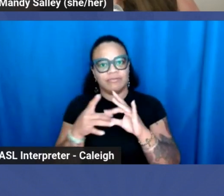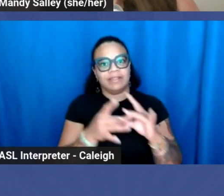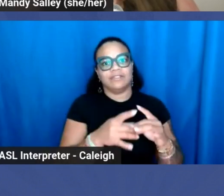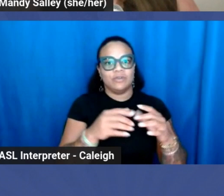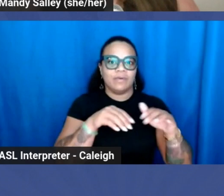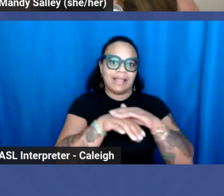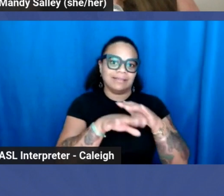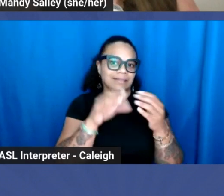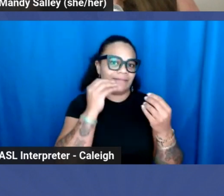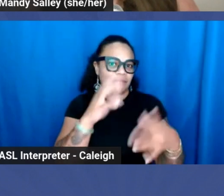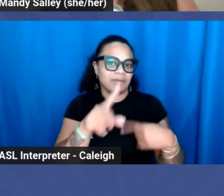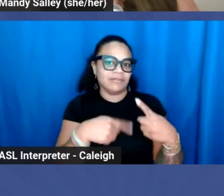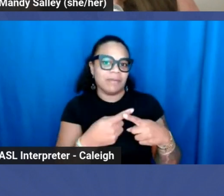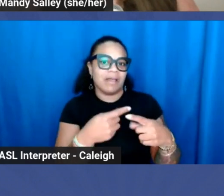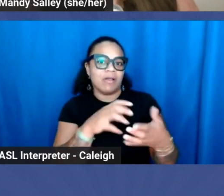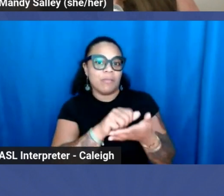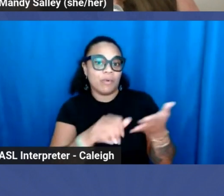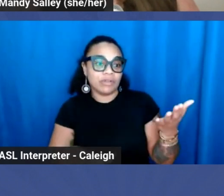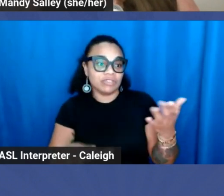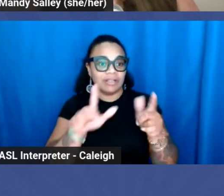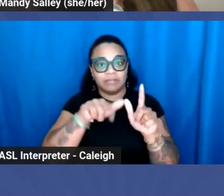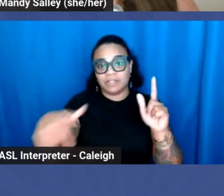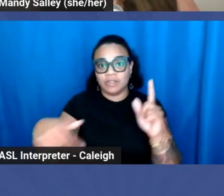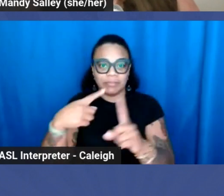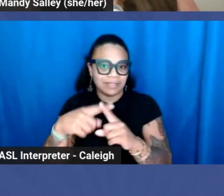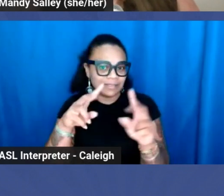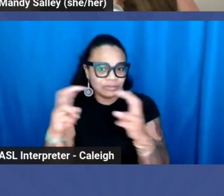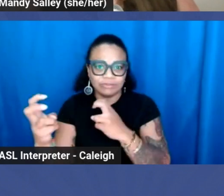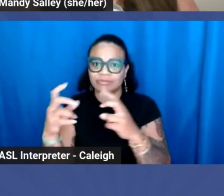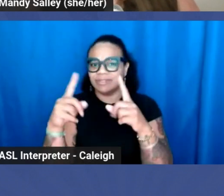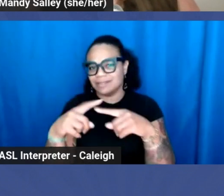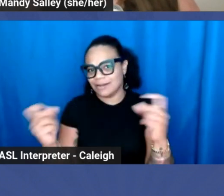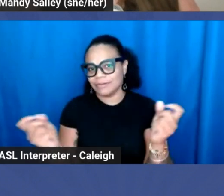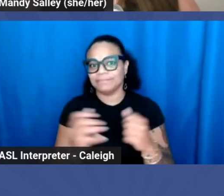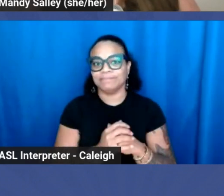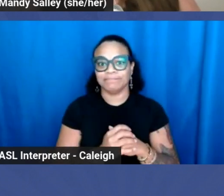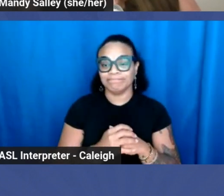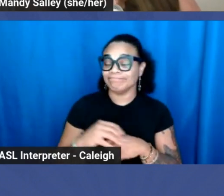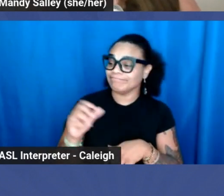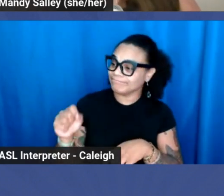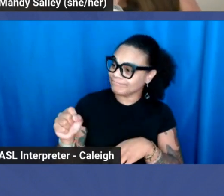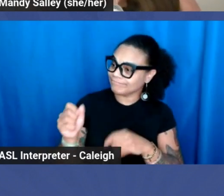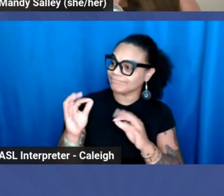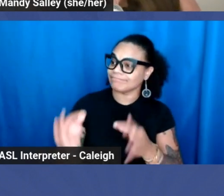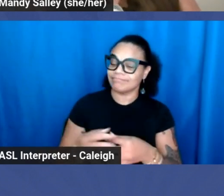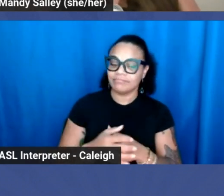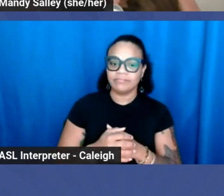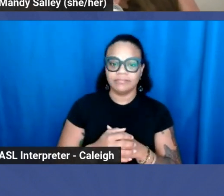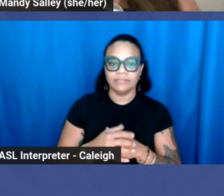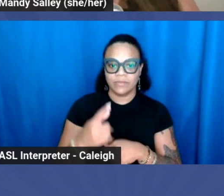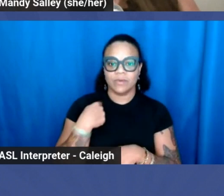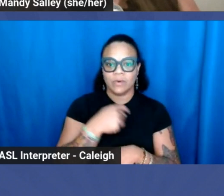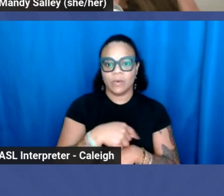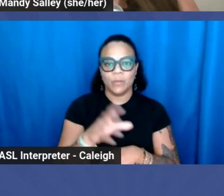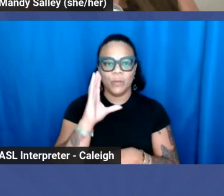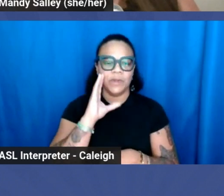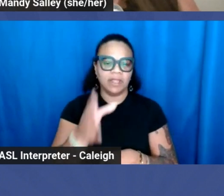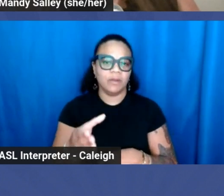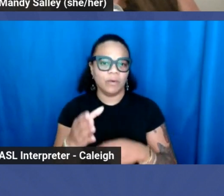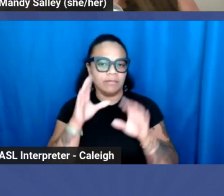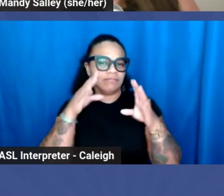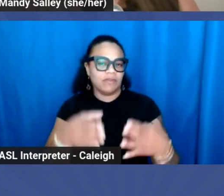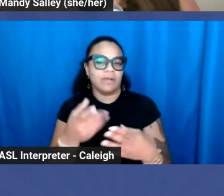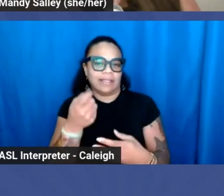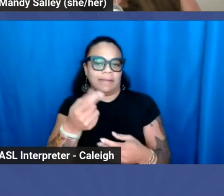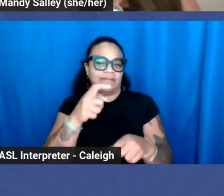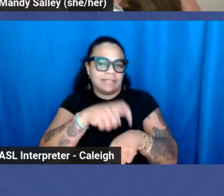about abortion, LGBTQ plus issues, etc. Yeah, absolutely. And we're going to spend a little time getting into the